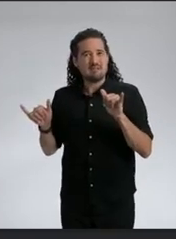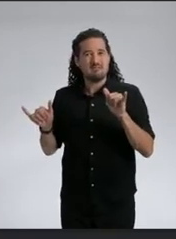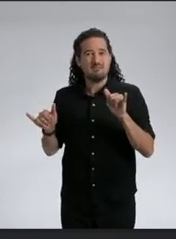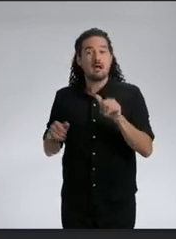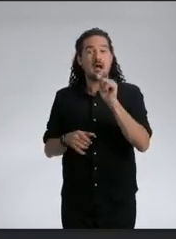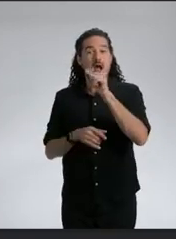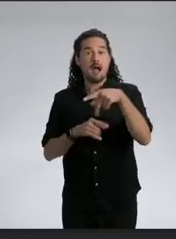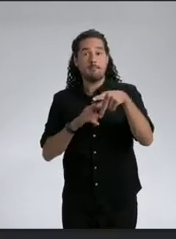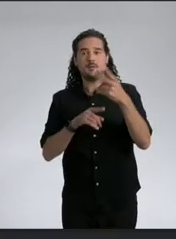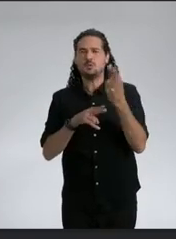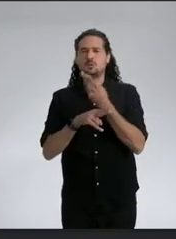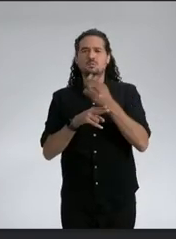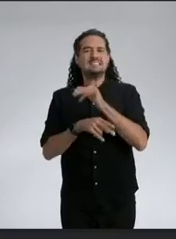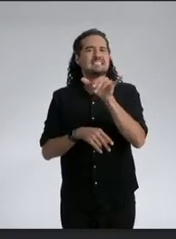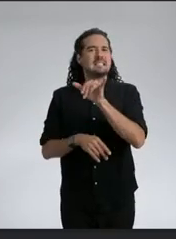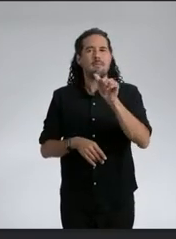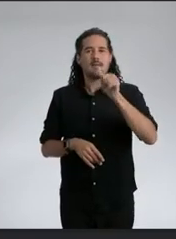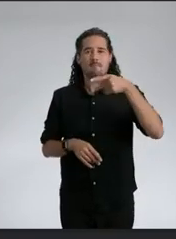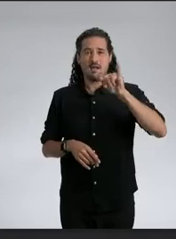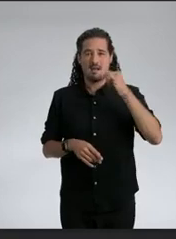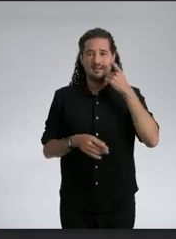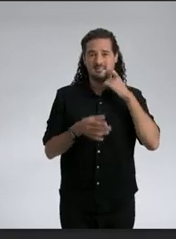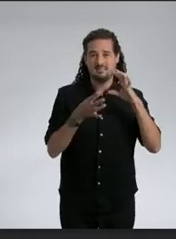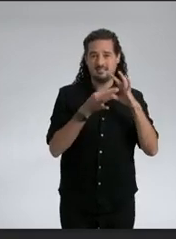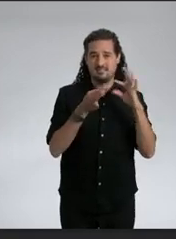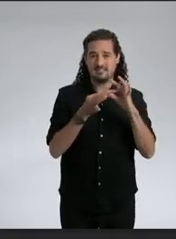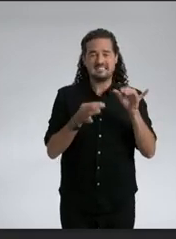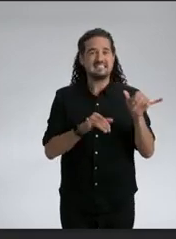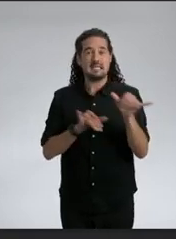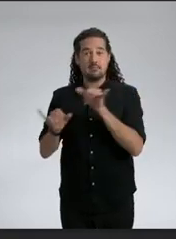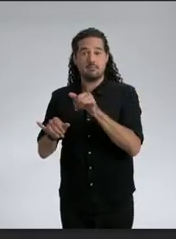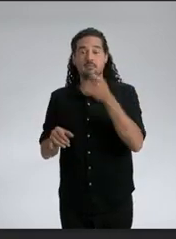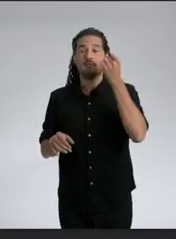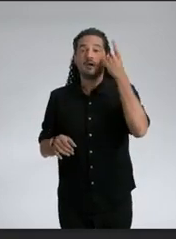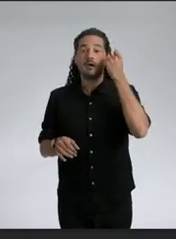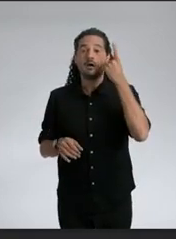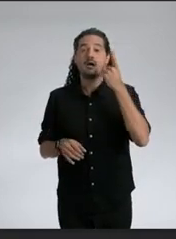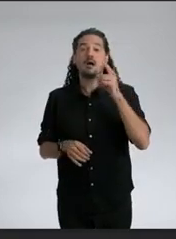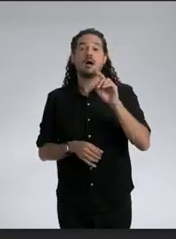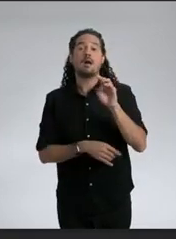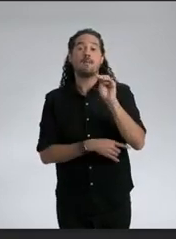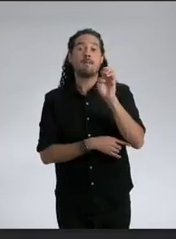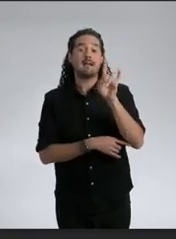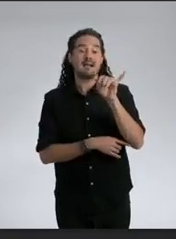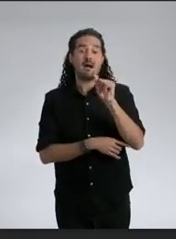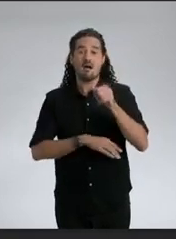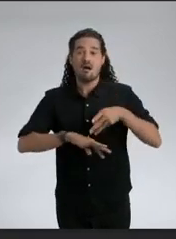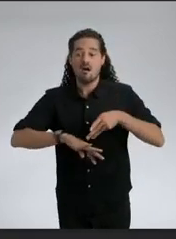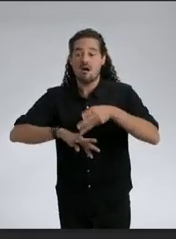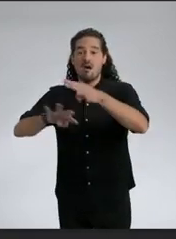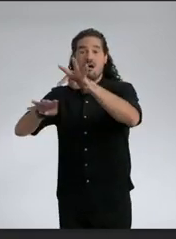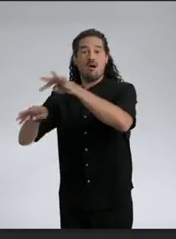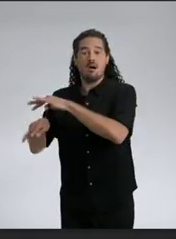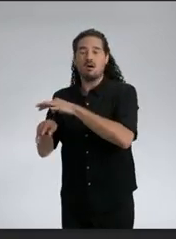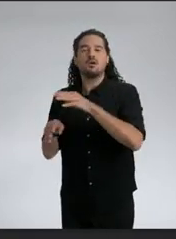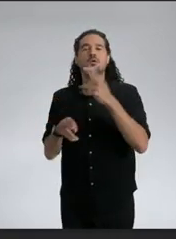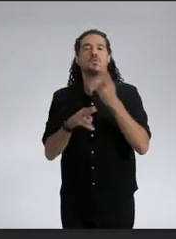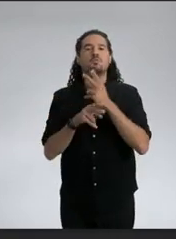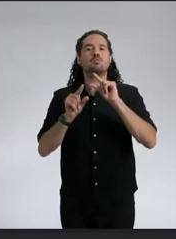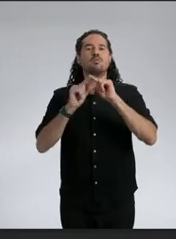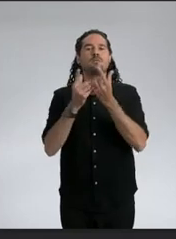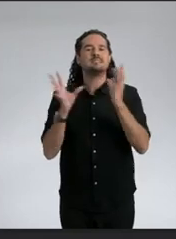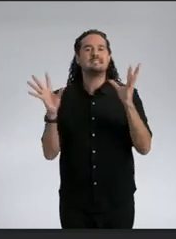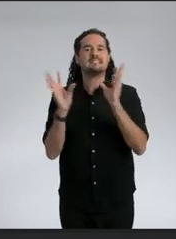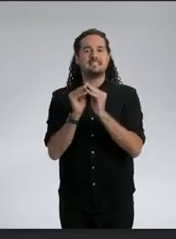same APIs that you saw previously, but instead of synchronizing media, it's using Group Session Messenger to send my strokes to everyone's